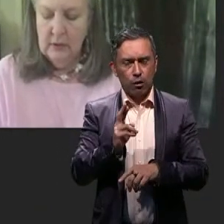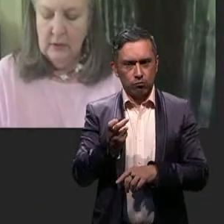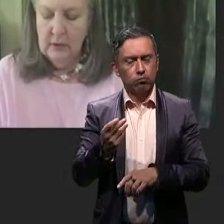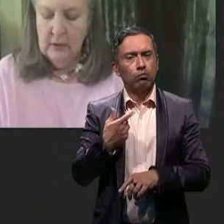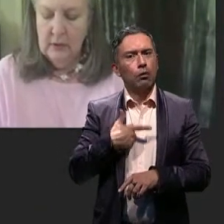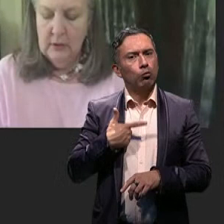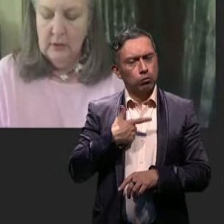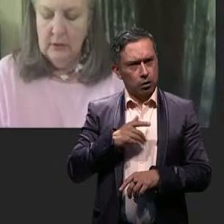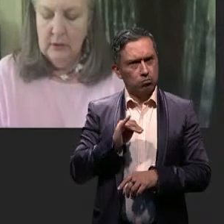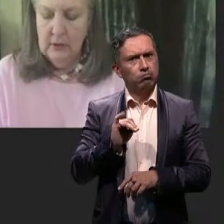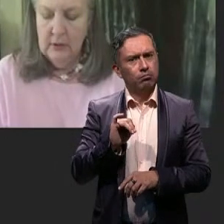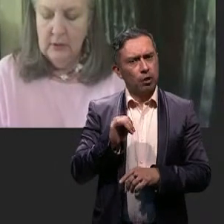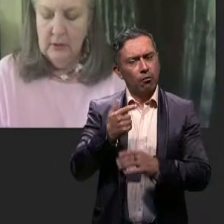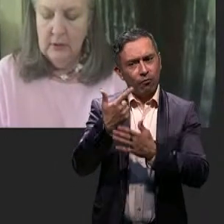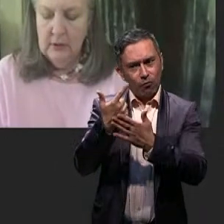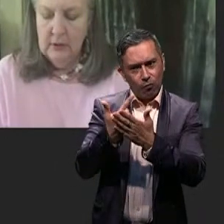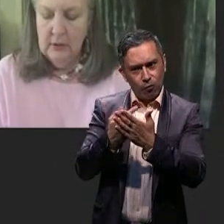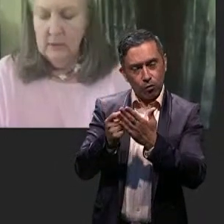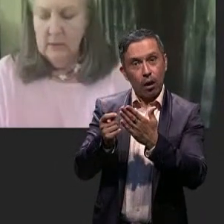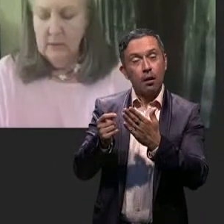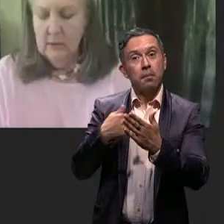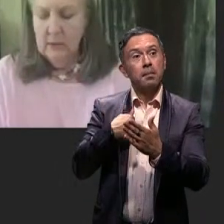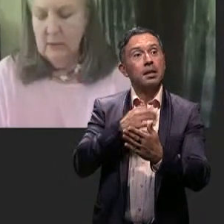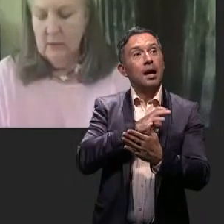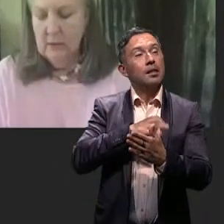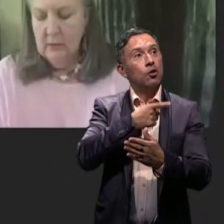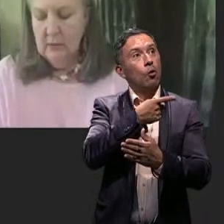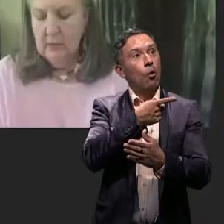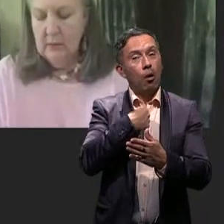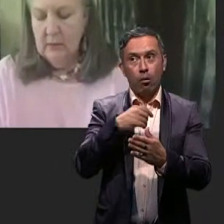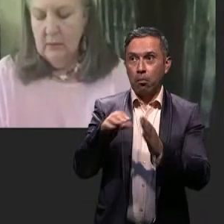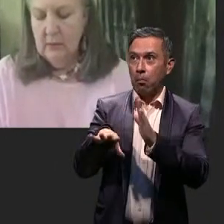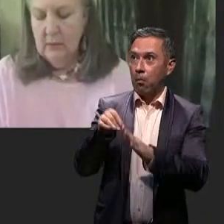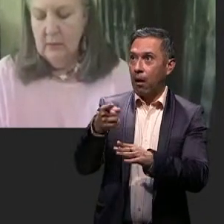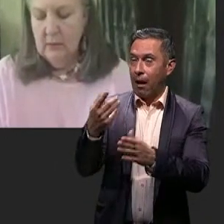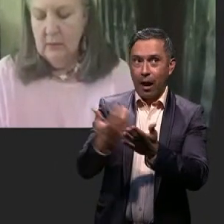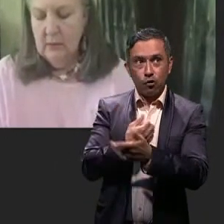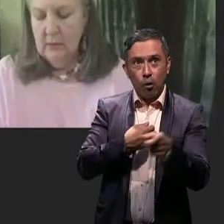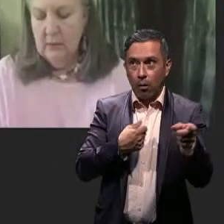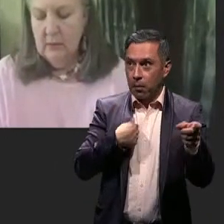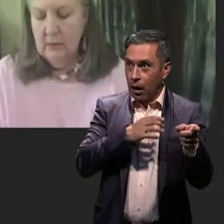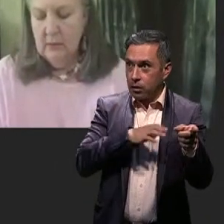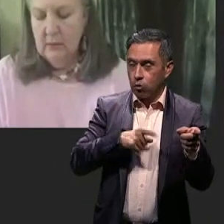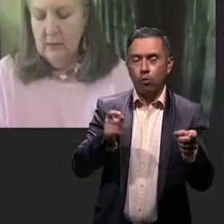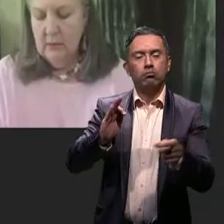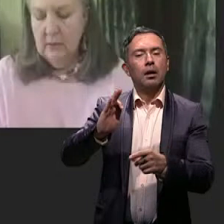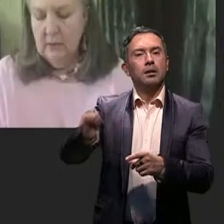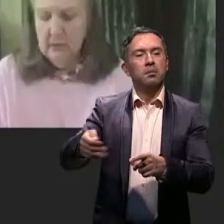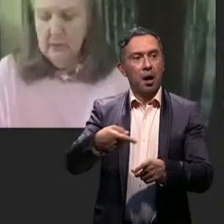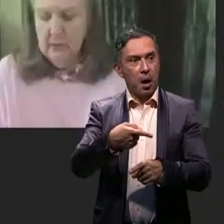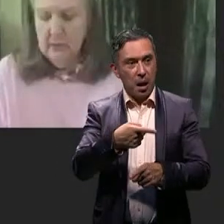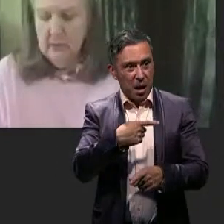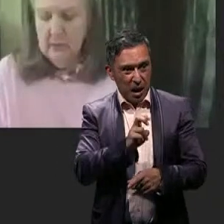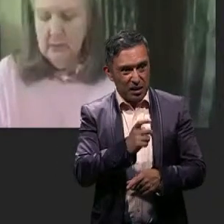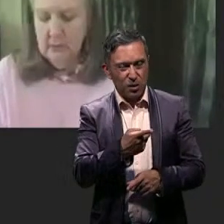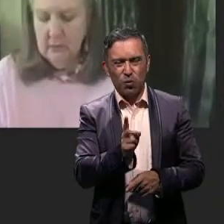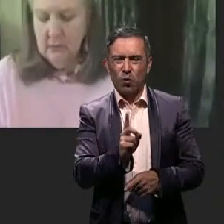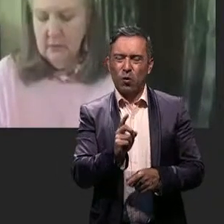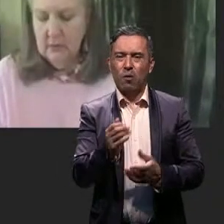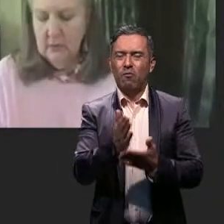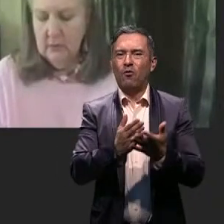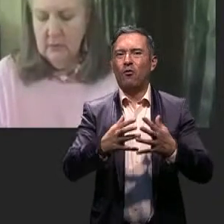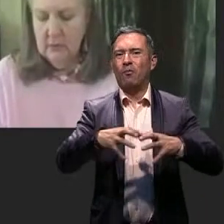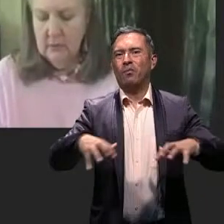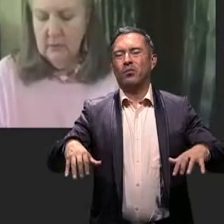is kind of a condition, it's conditioned to the results. So not necessarily we're speaking